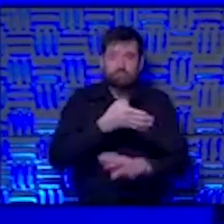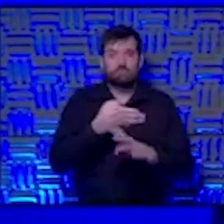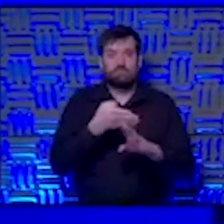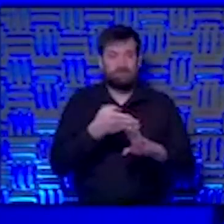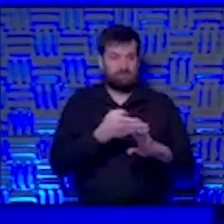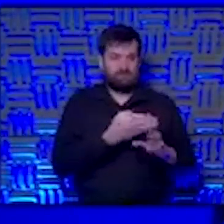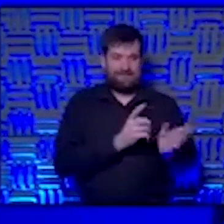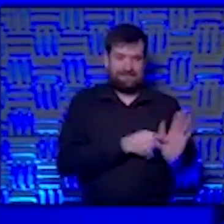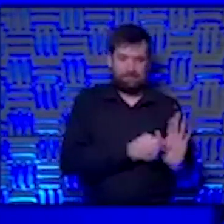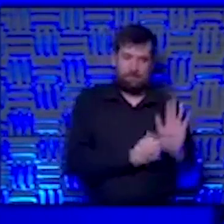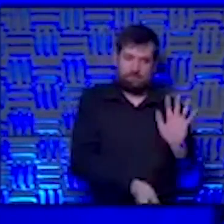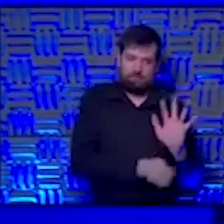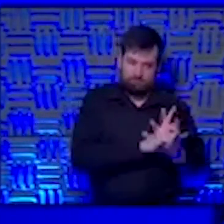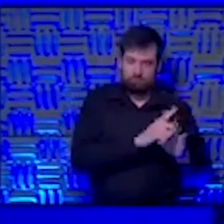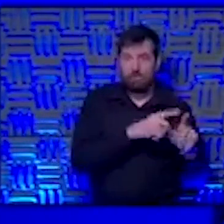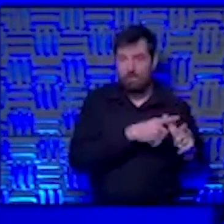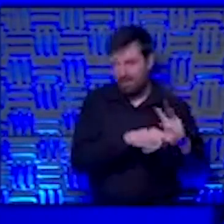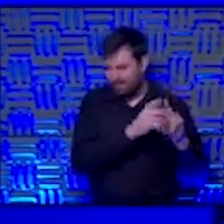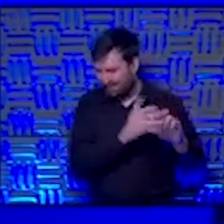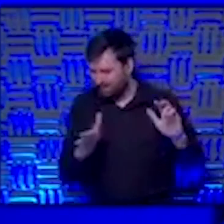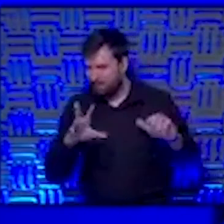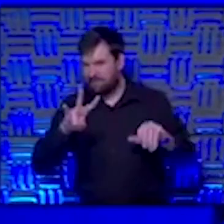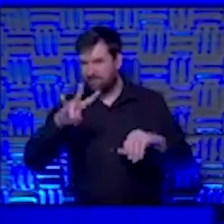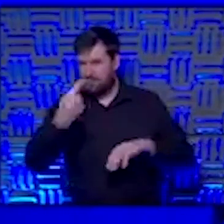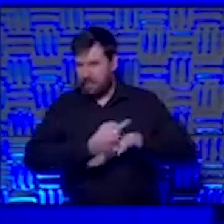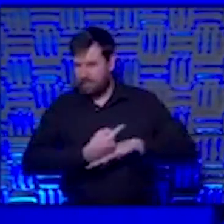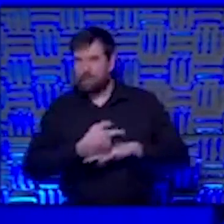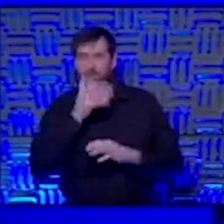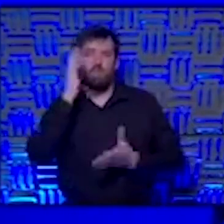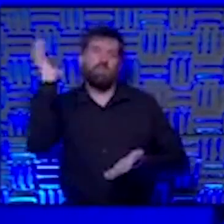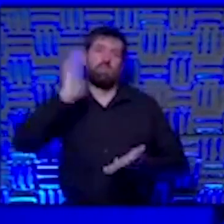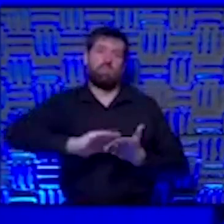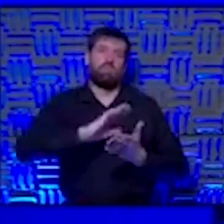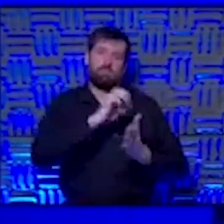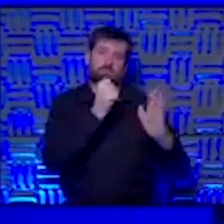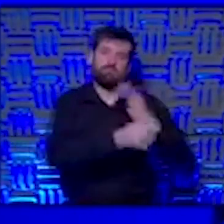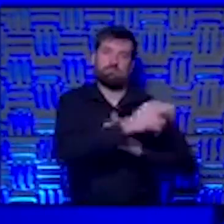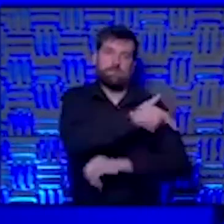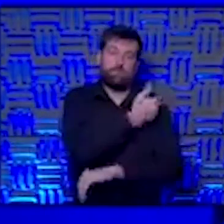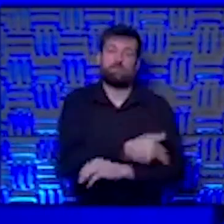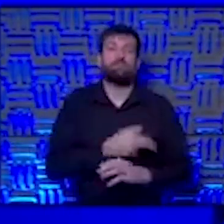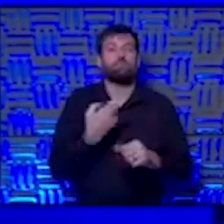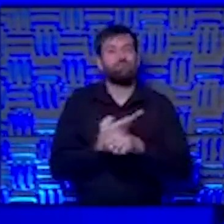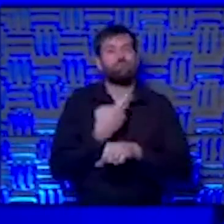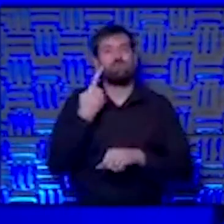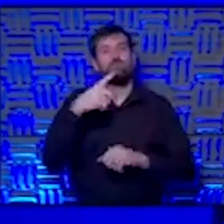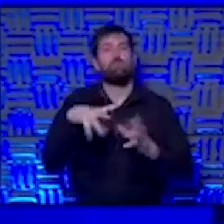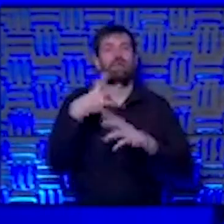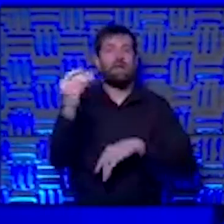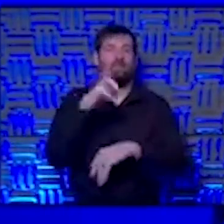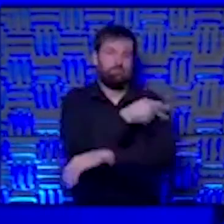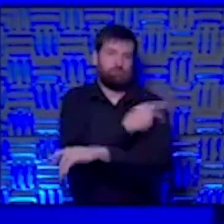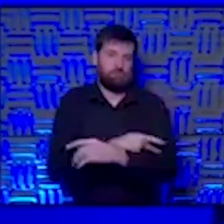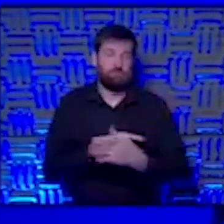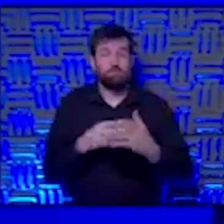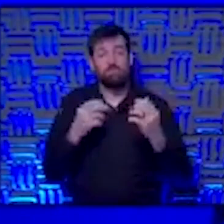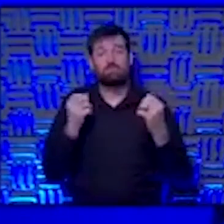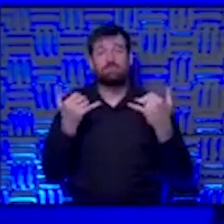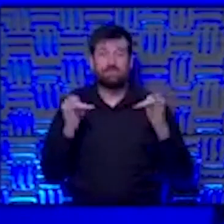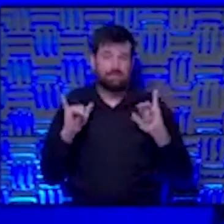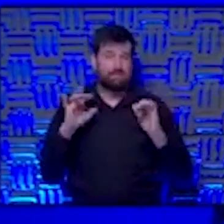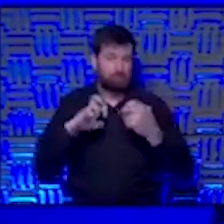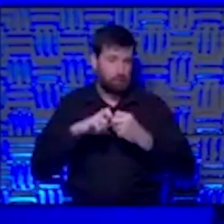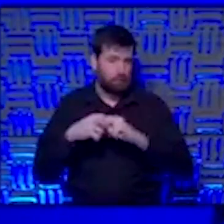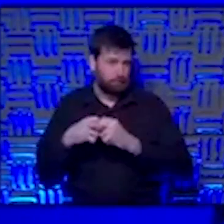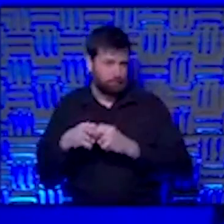your symptoms, and that will help reduce your risk of hospitalization. So we are using that in the outpatient setting. There is still a lot of problems. I think